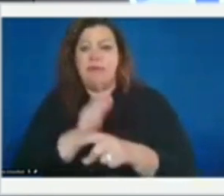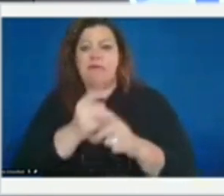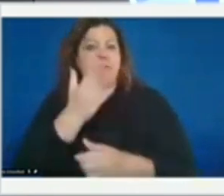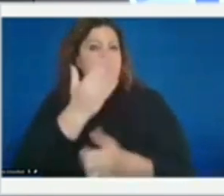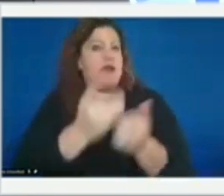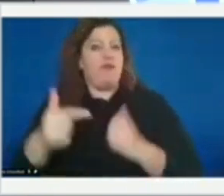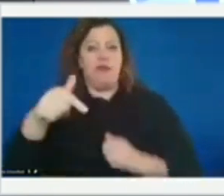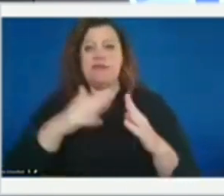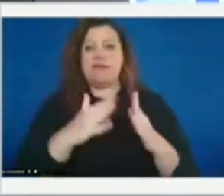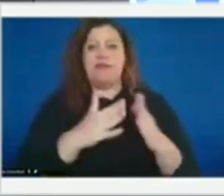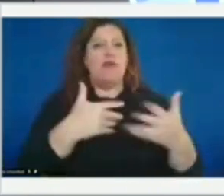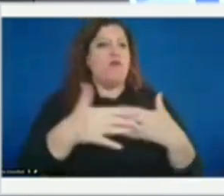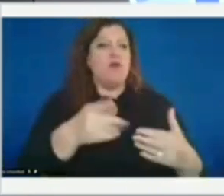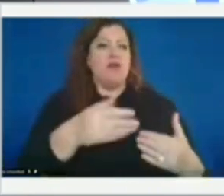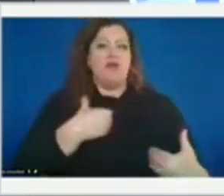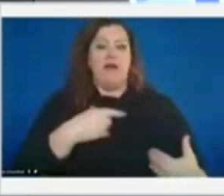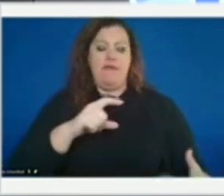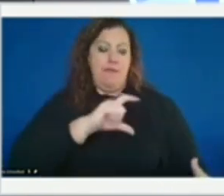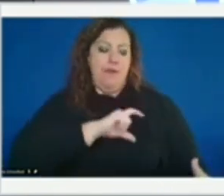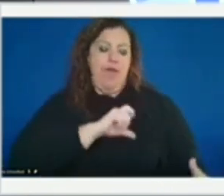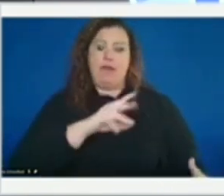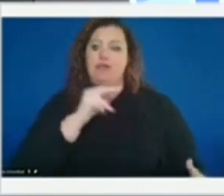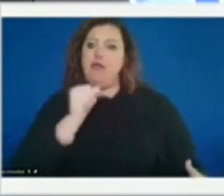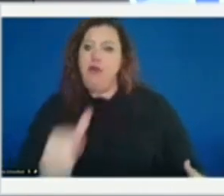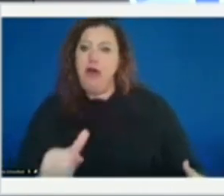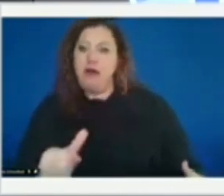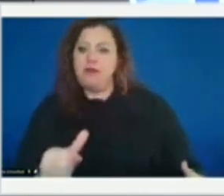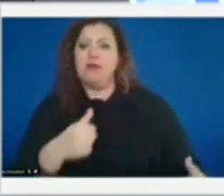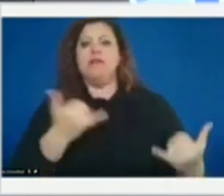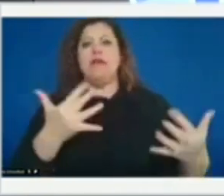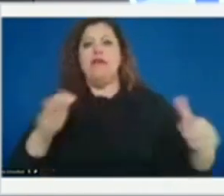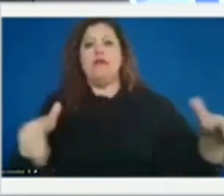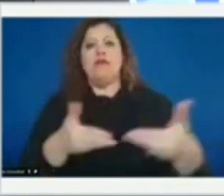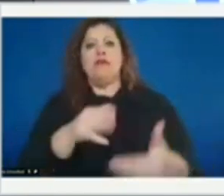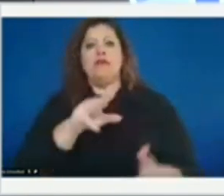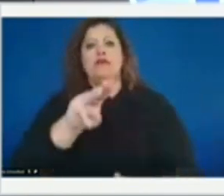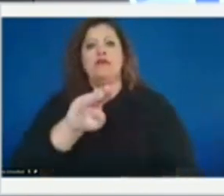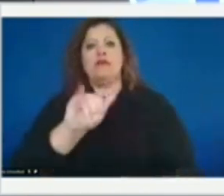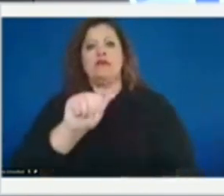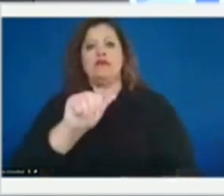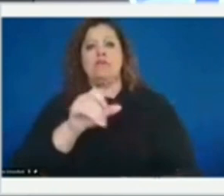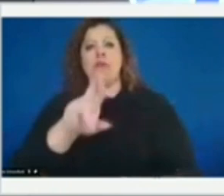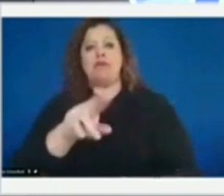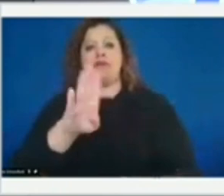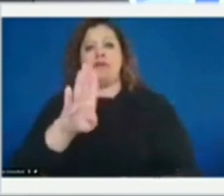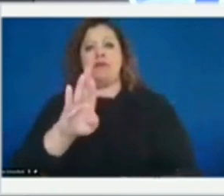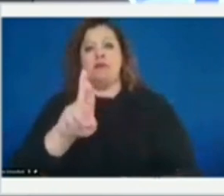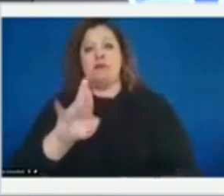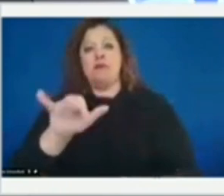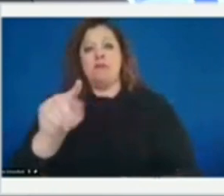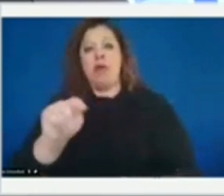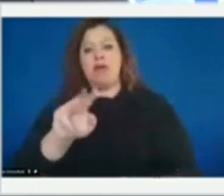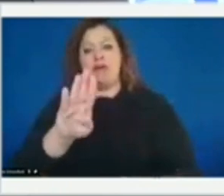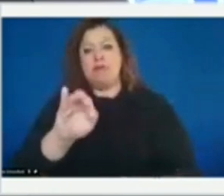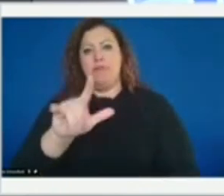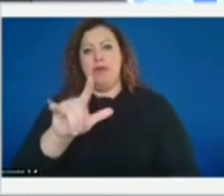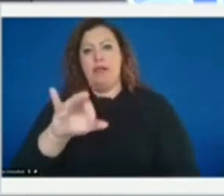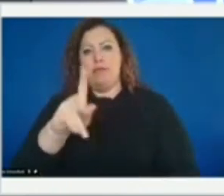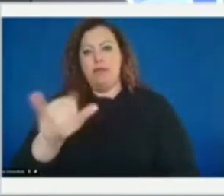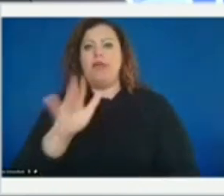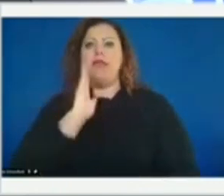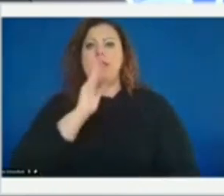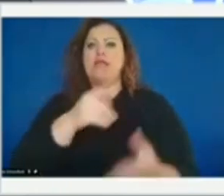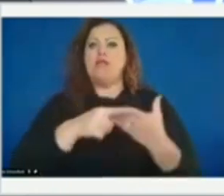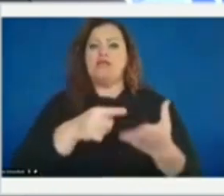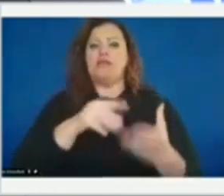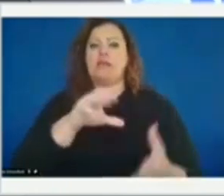wear a badge or not. Now, I'd like to introduce you to Major Brett Balamucky, who will discuss Core 13, another program and